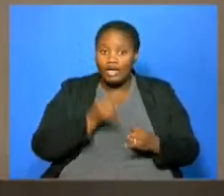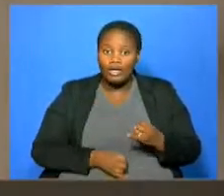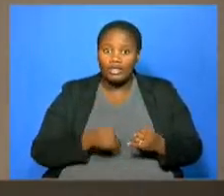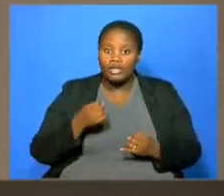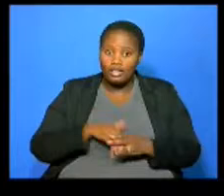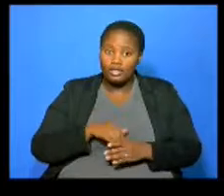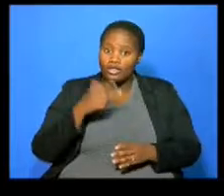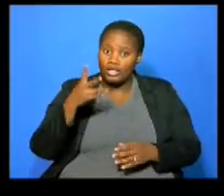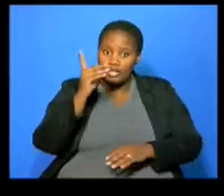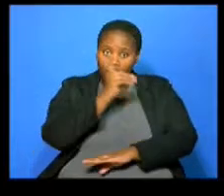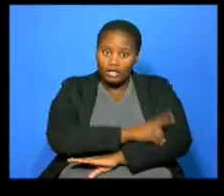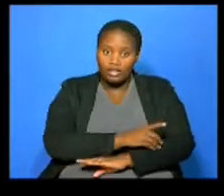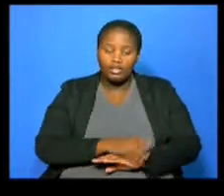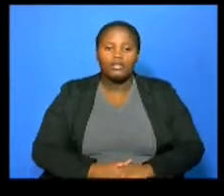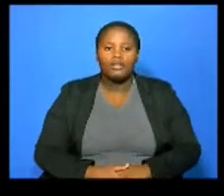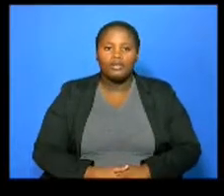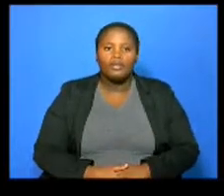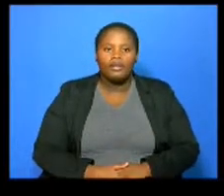3 days.